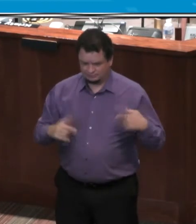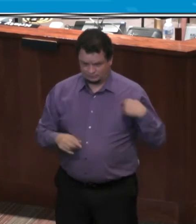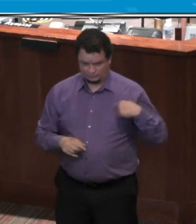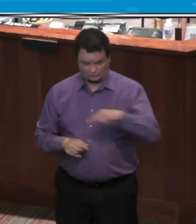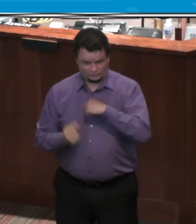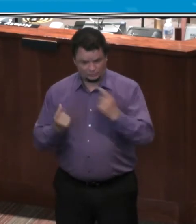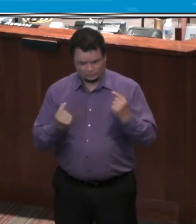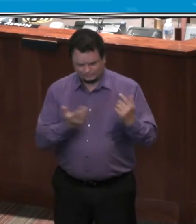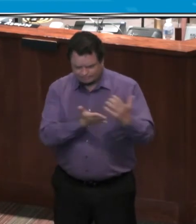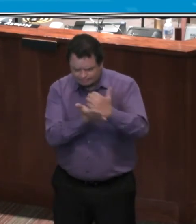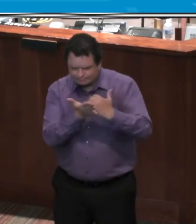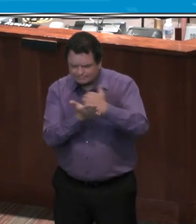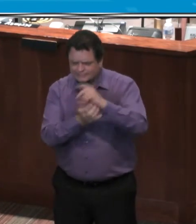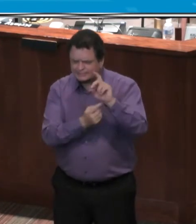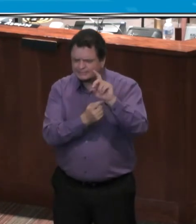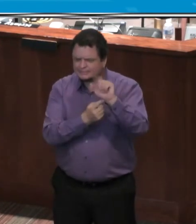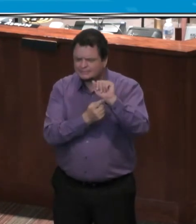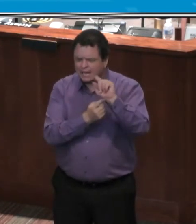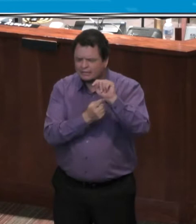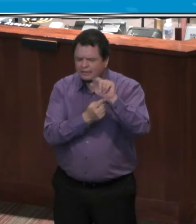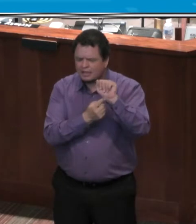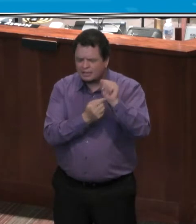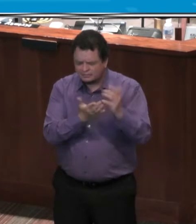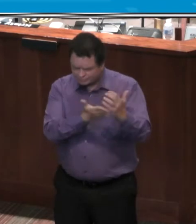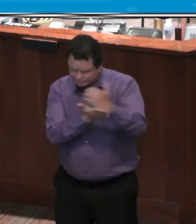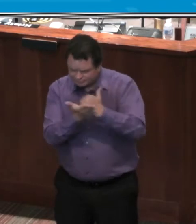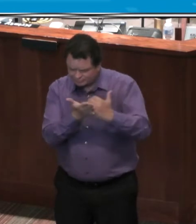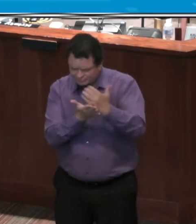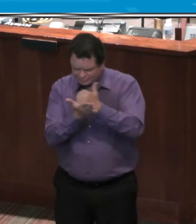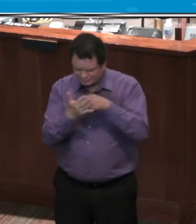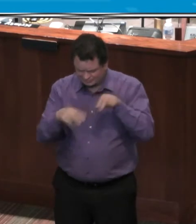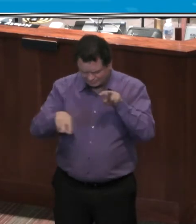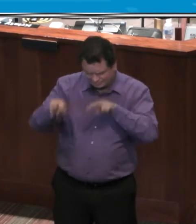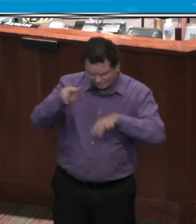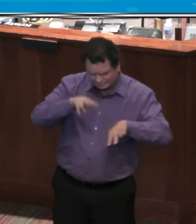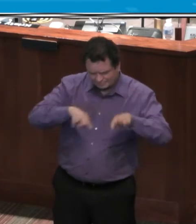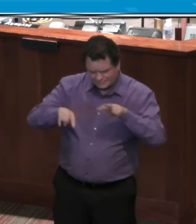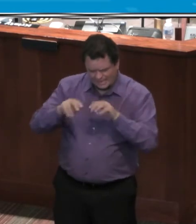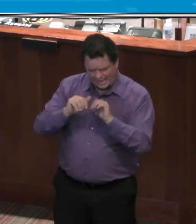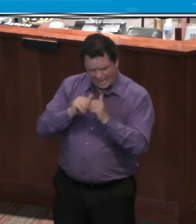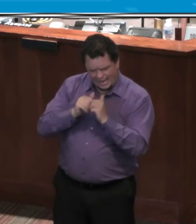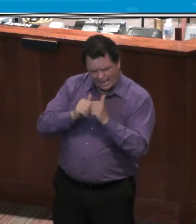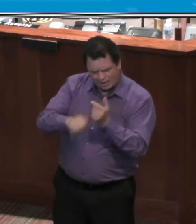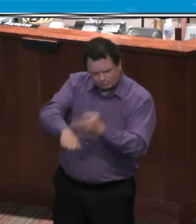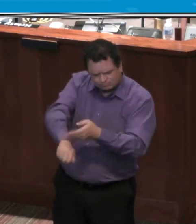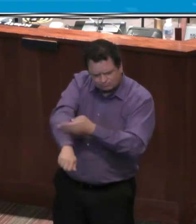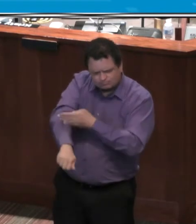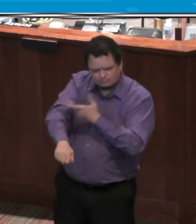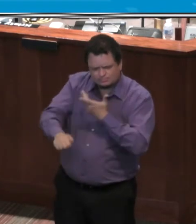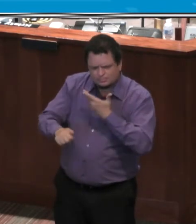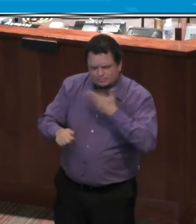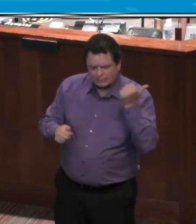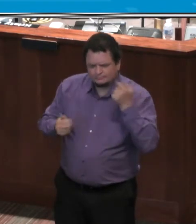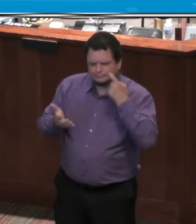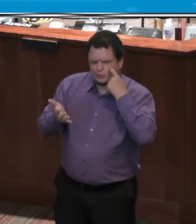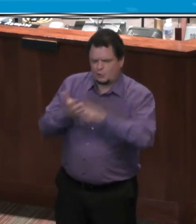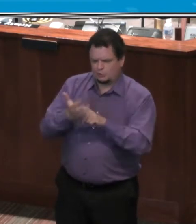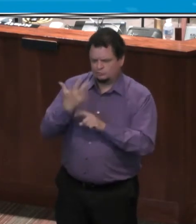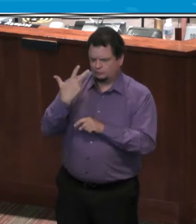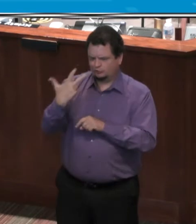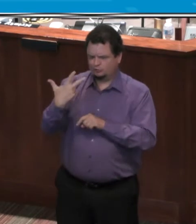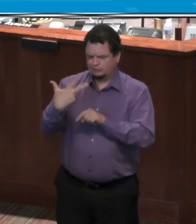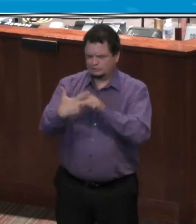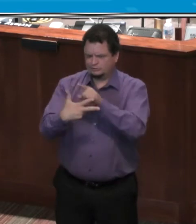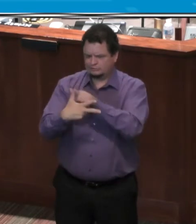would be the best approach. We settled on a 3-tier approach in which we were collecting data from primary partners through interviews, secondary partners